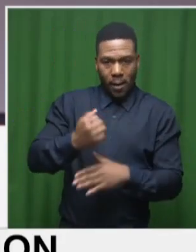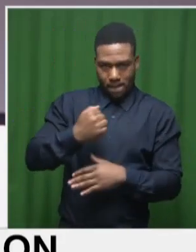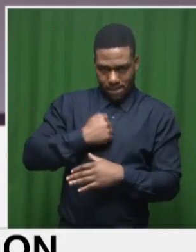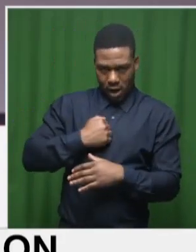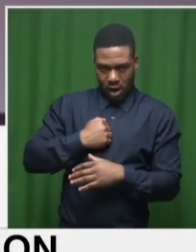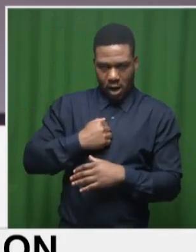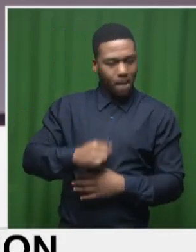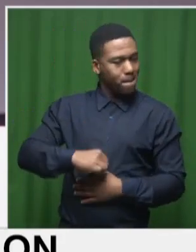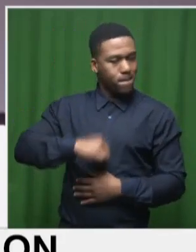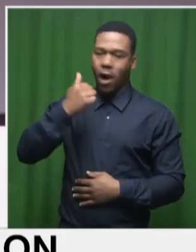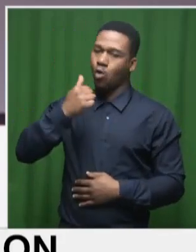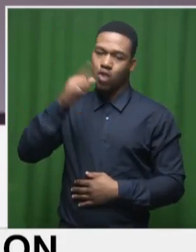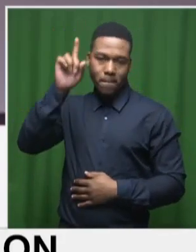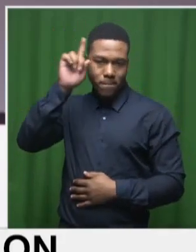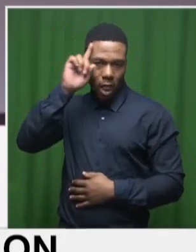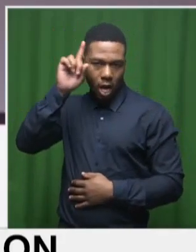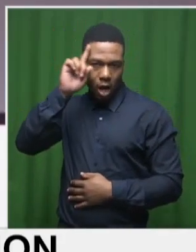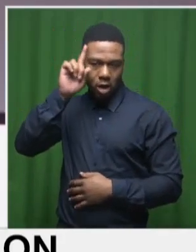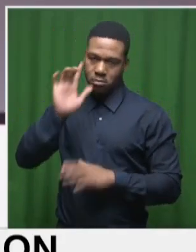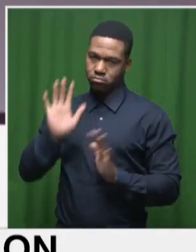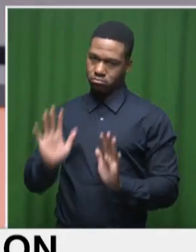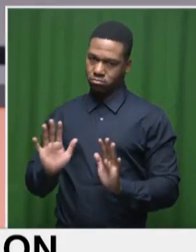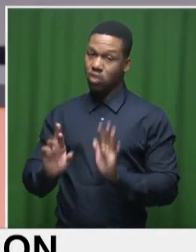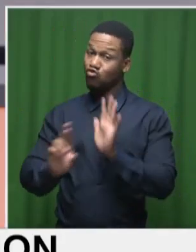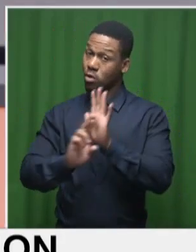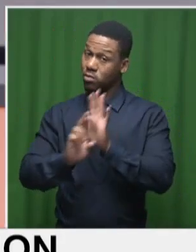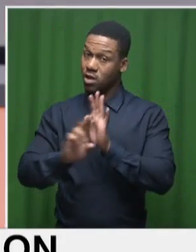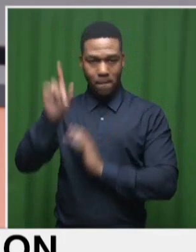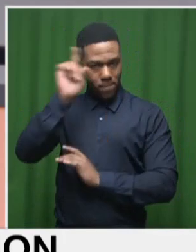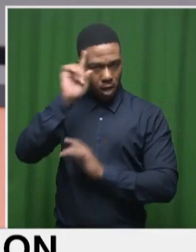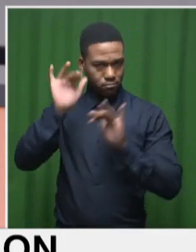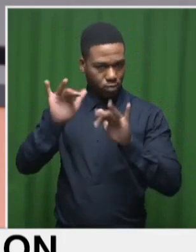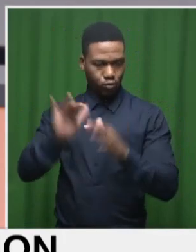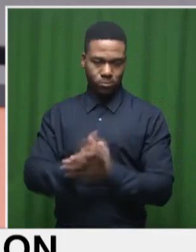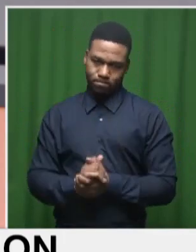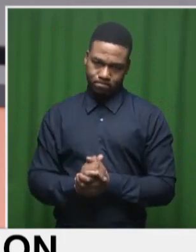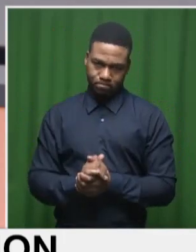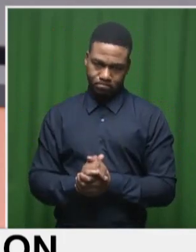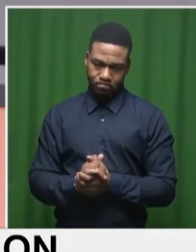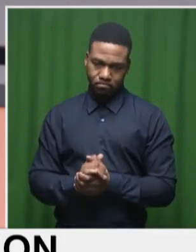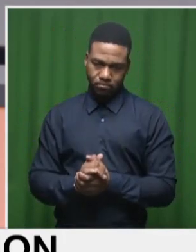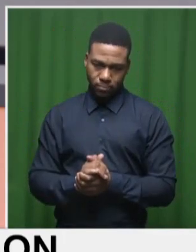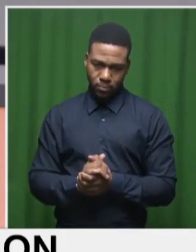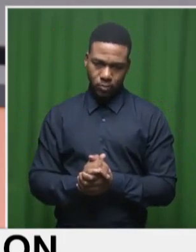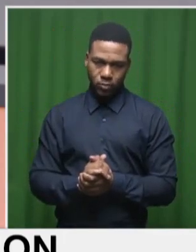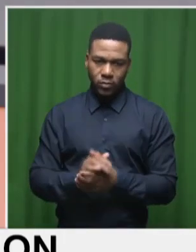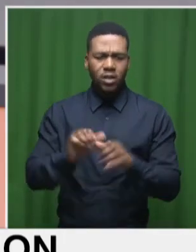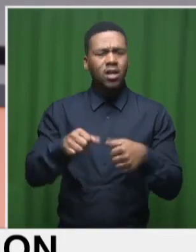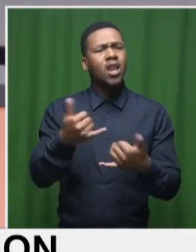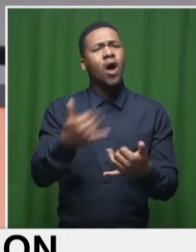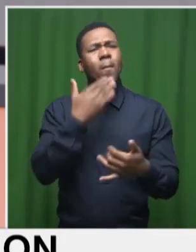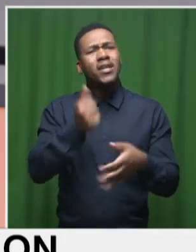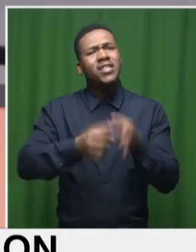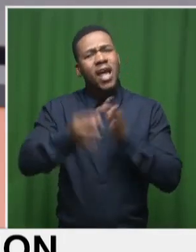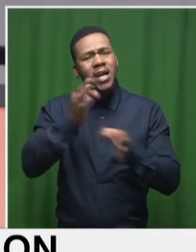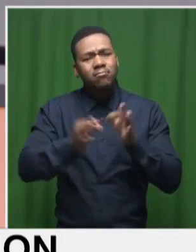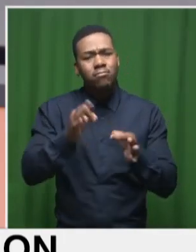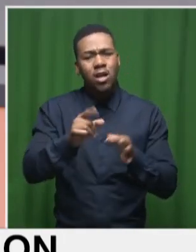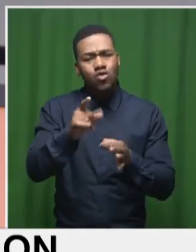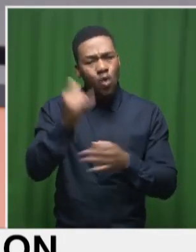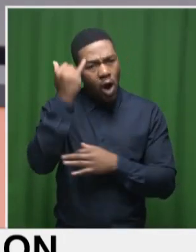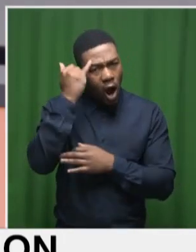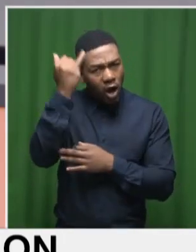Black, and it represents Black people. Mm-hmm. But speak to us about the time when you got the idea to say, okay, let's move from rugs